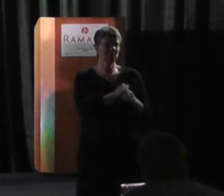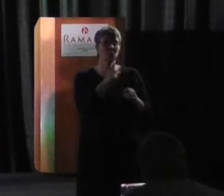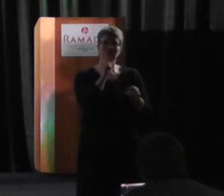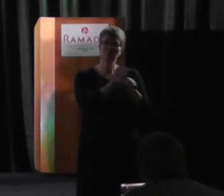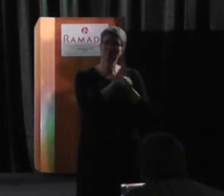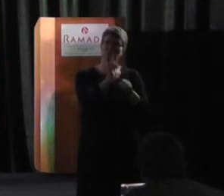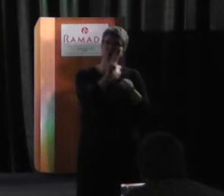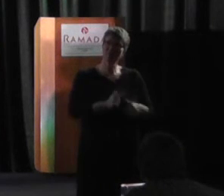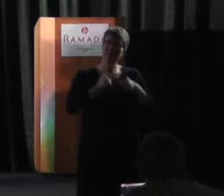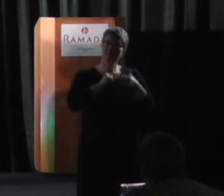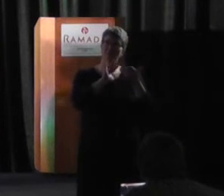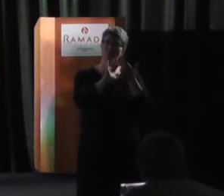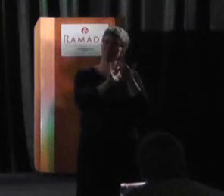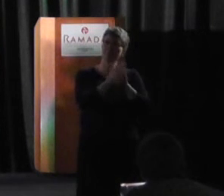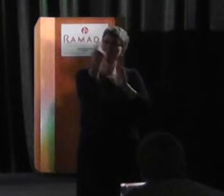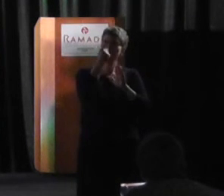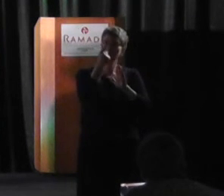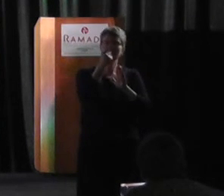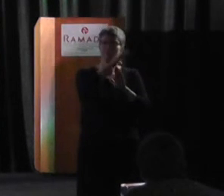never imagined.